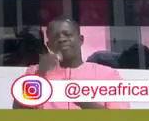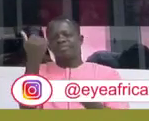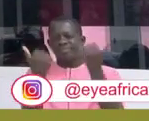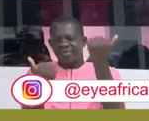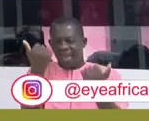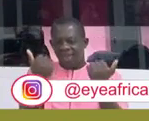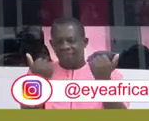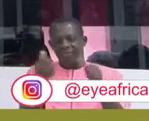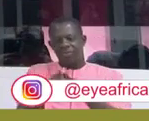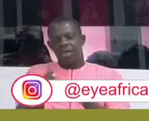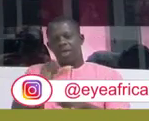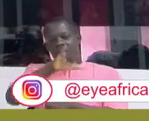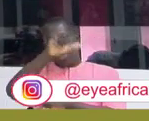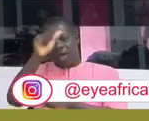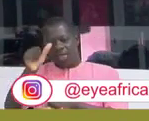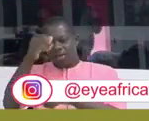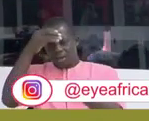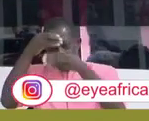and uh